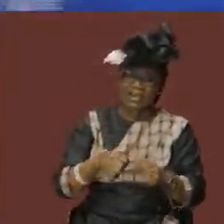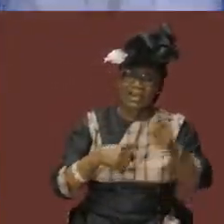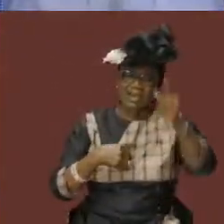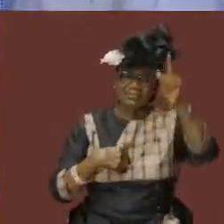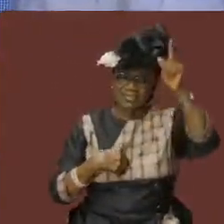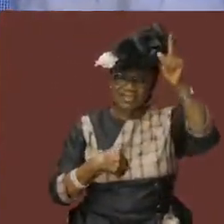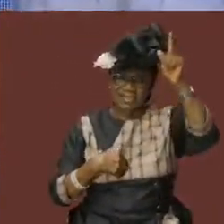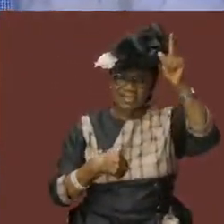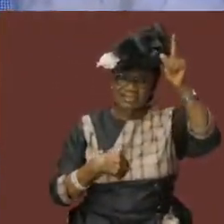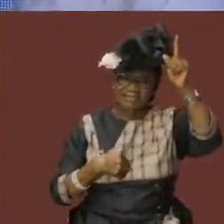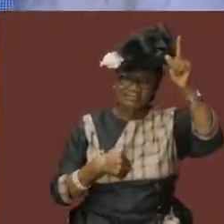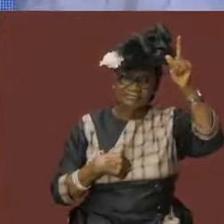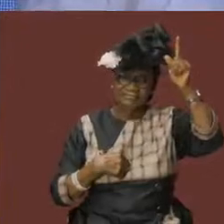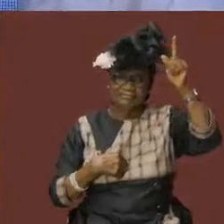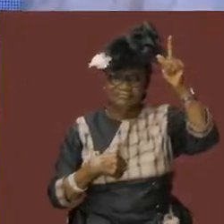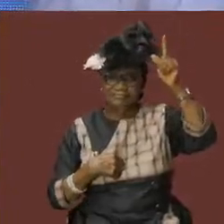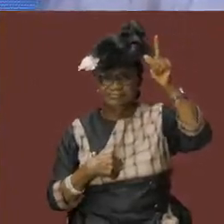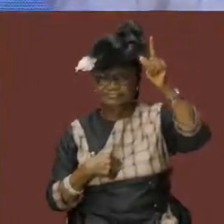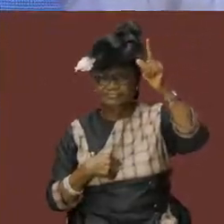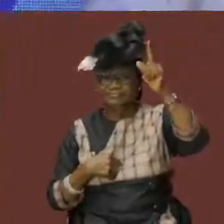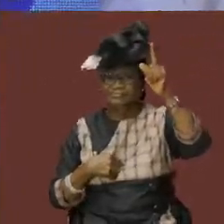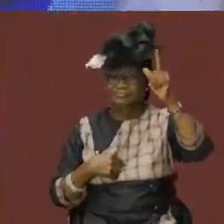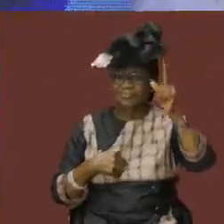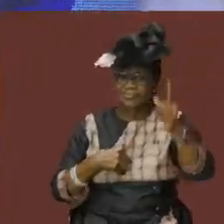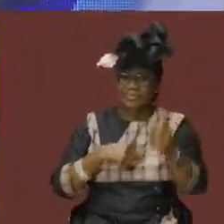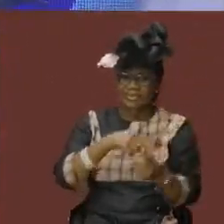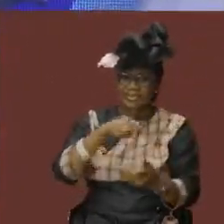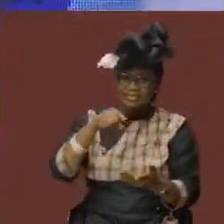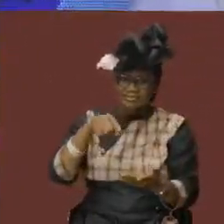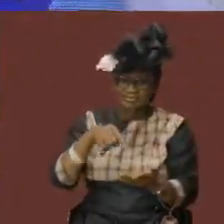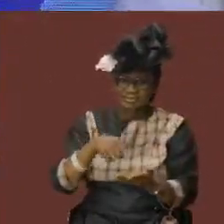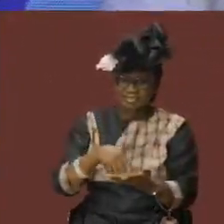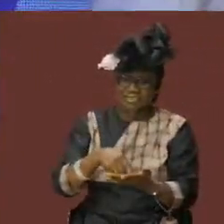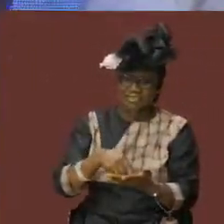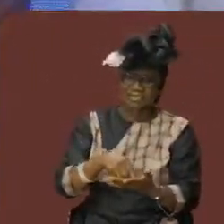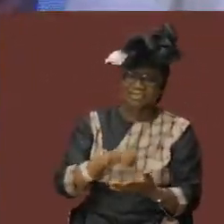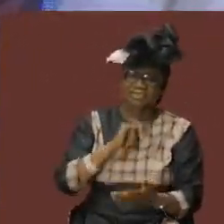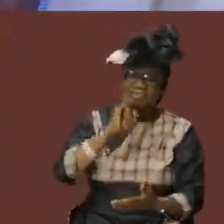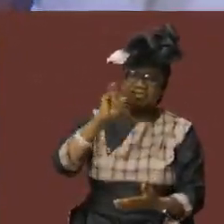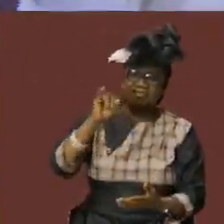remember me. This is my body,